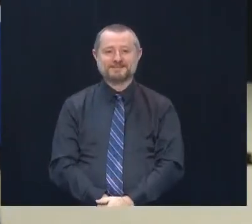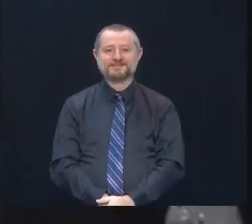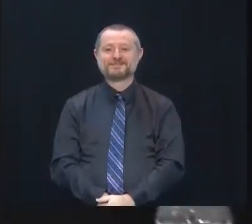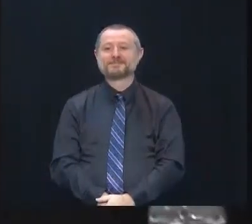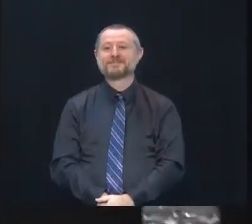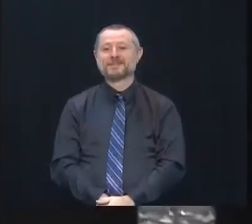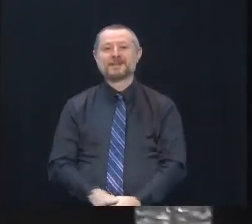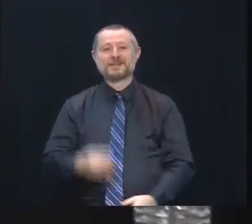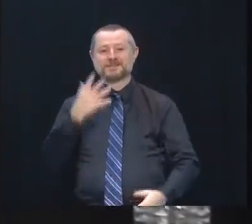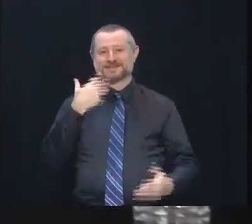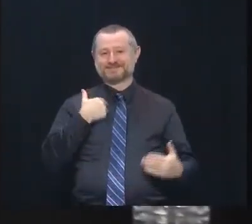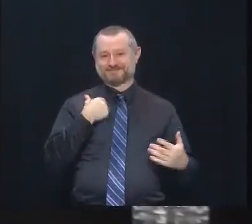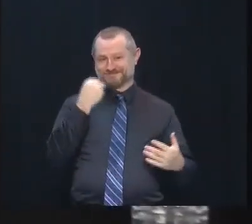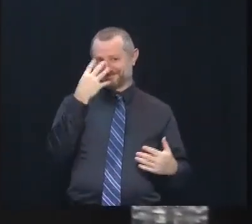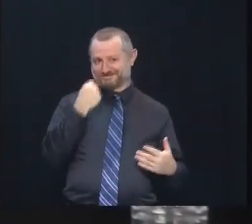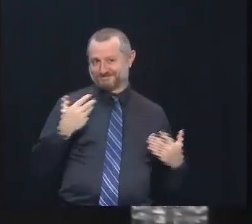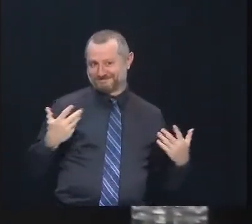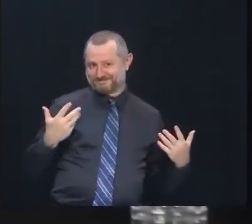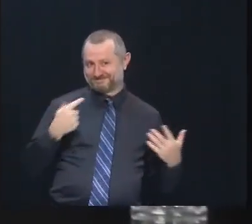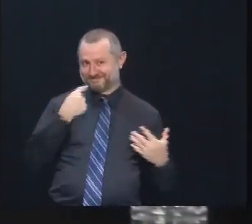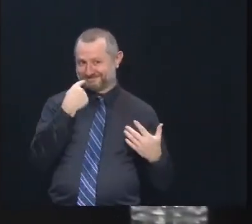kid